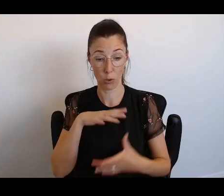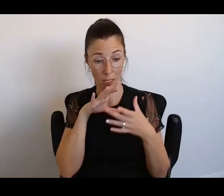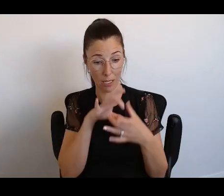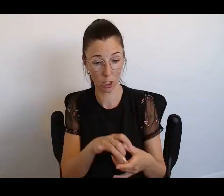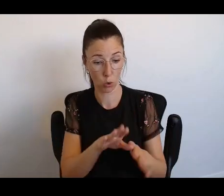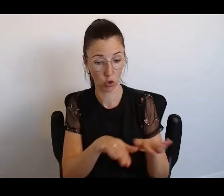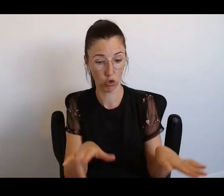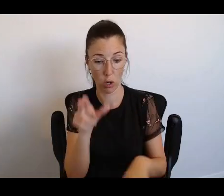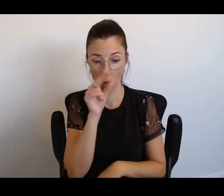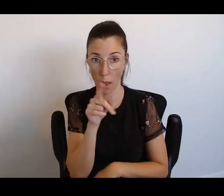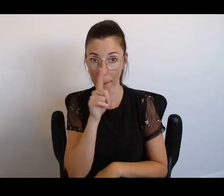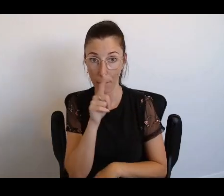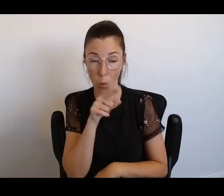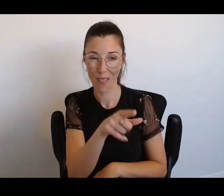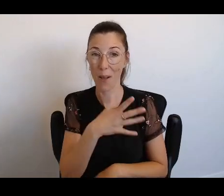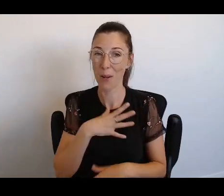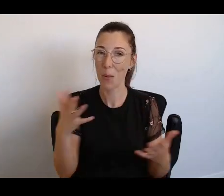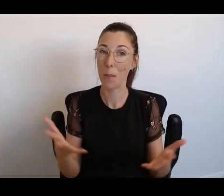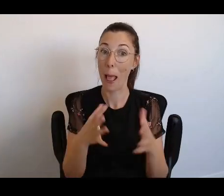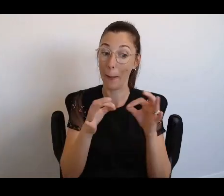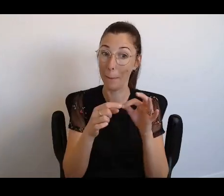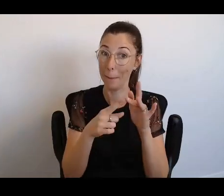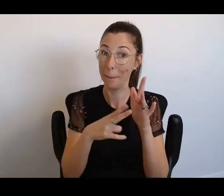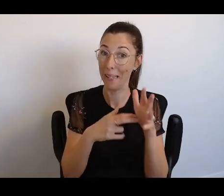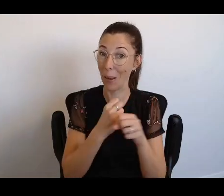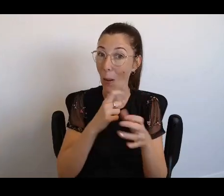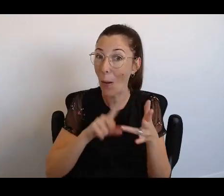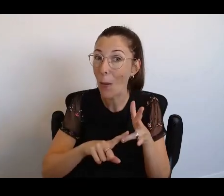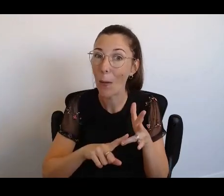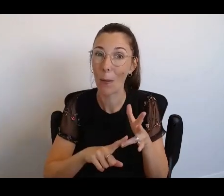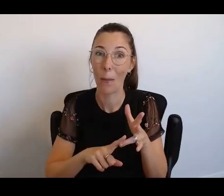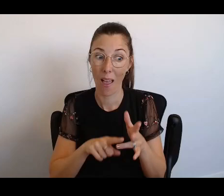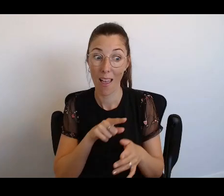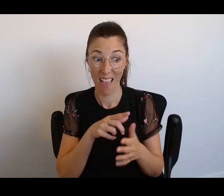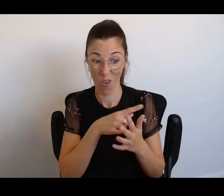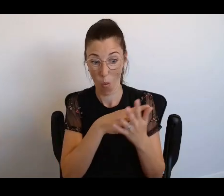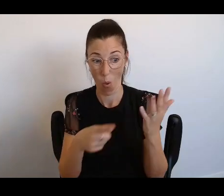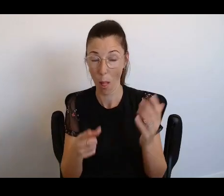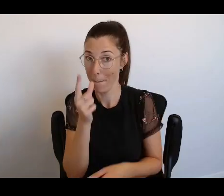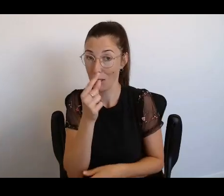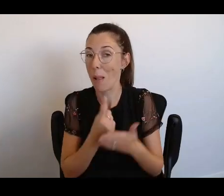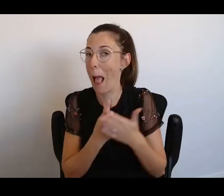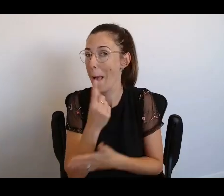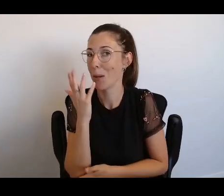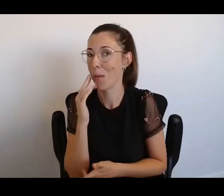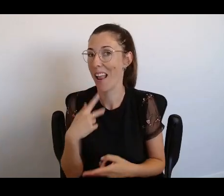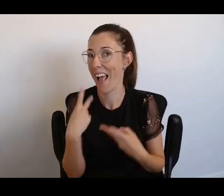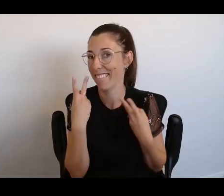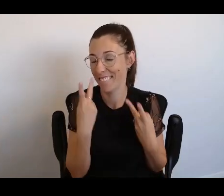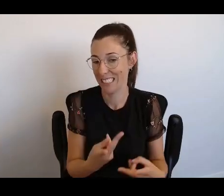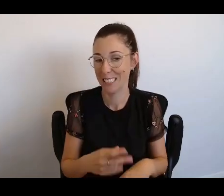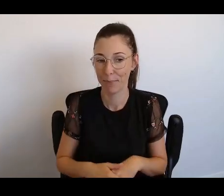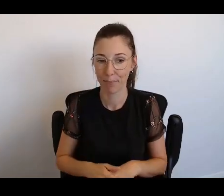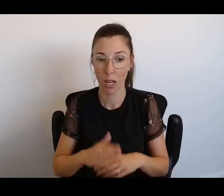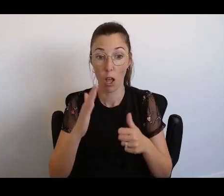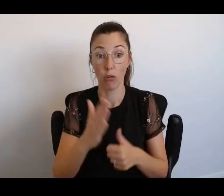They wanted to play bingo, and all of this became possible while I was there. Initially, I was taken to Padjar, one of the